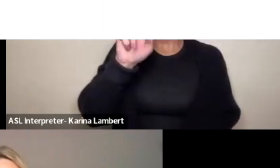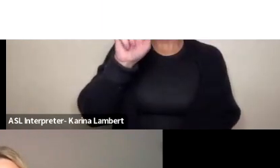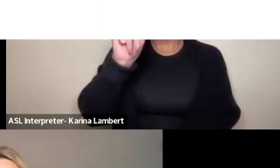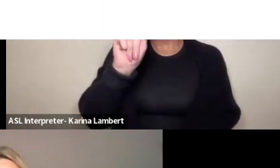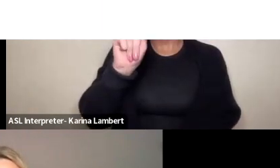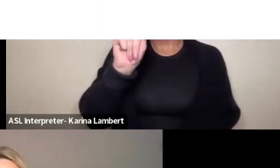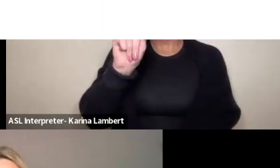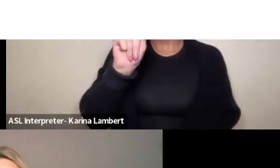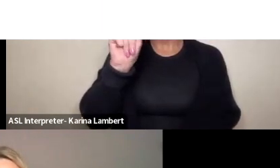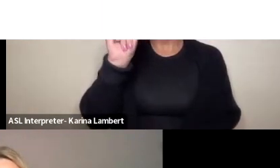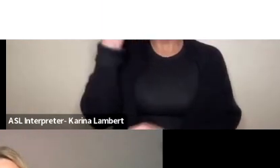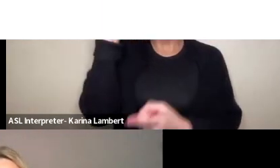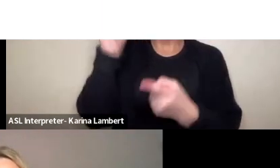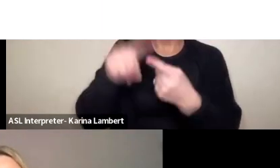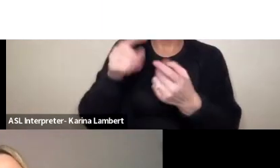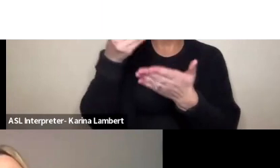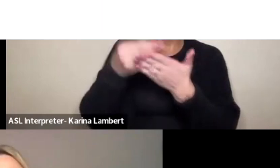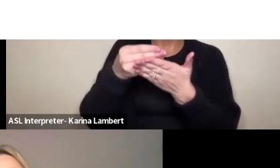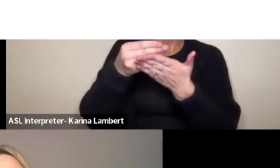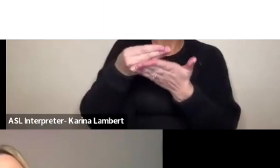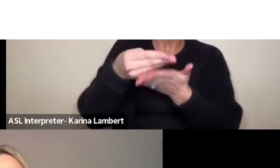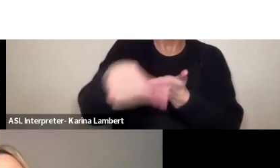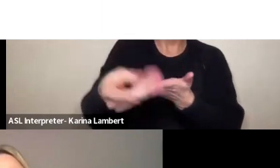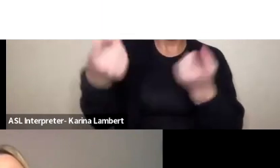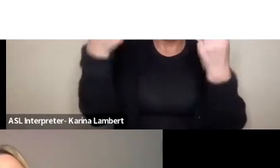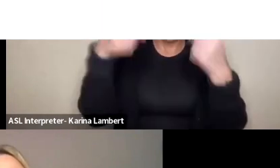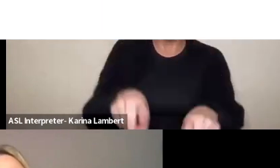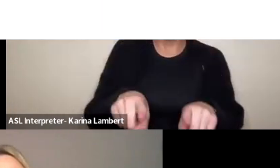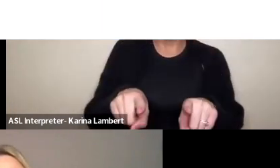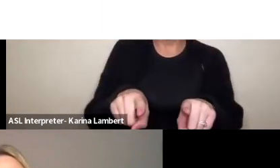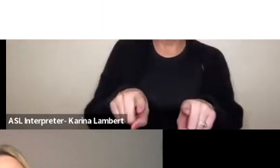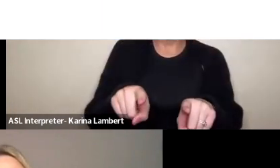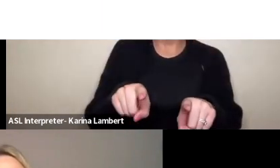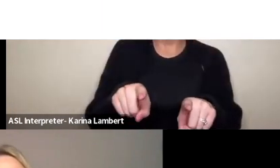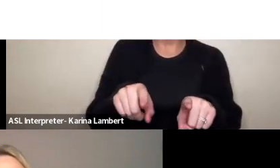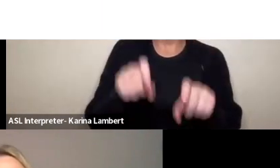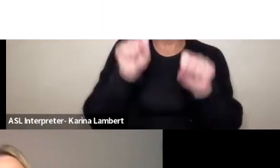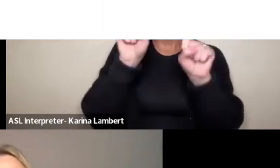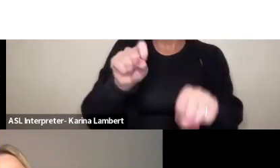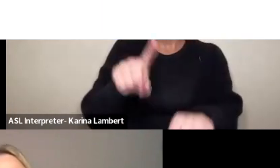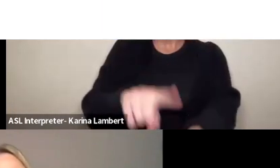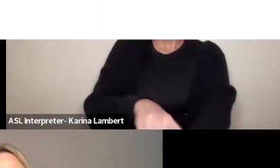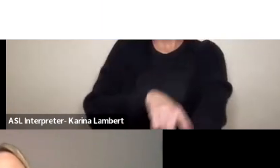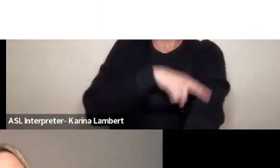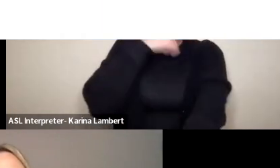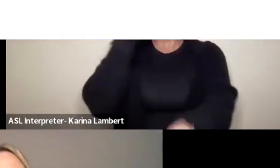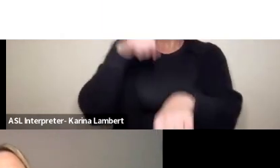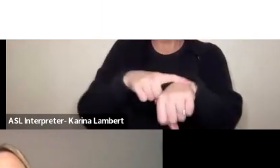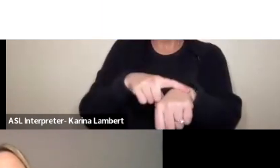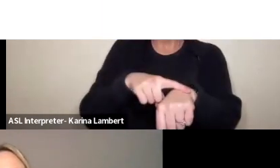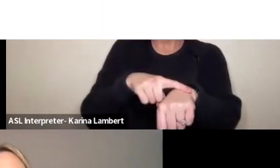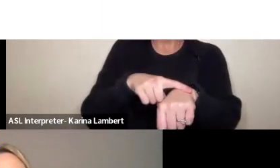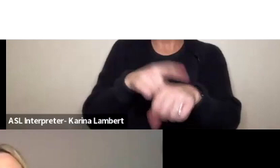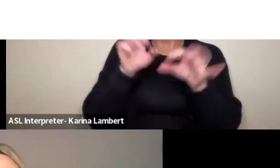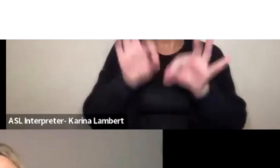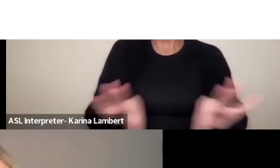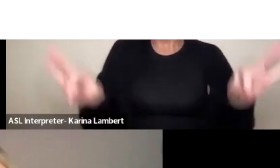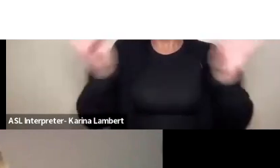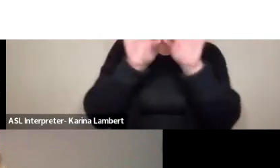funding occurs. That can be a long time. So it's important for us to make sure that